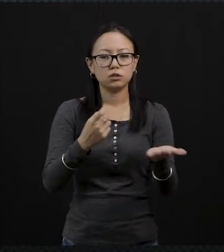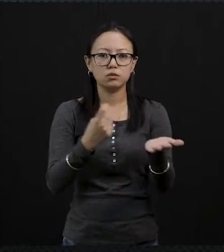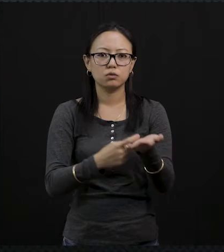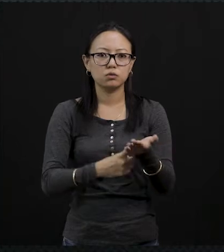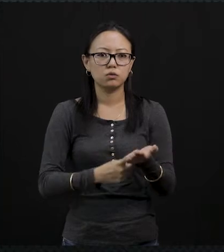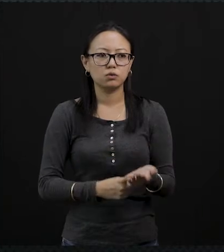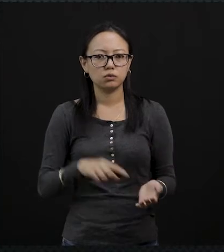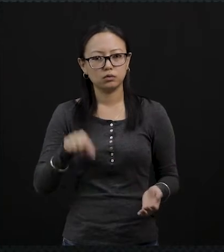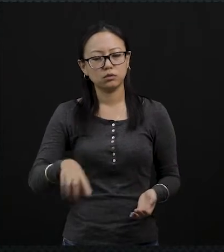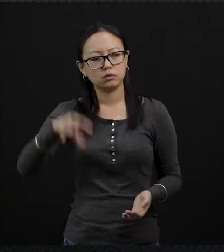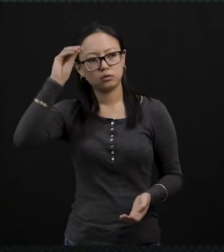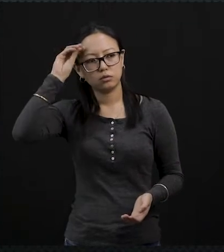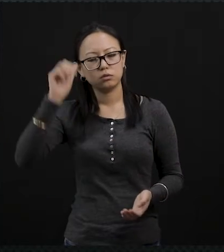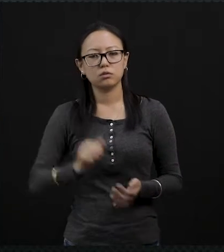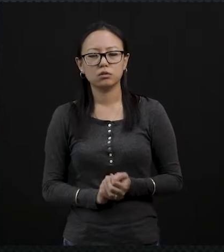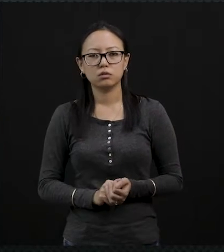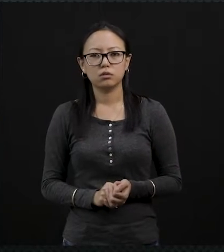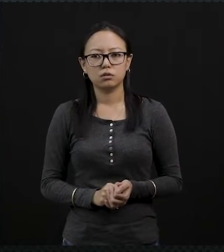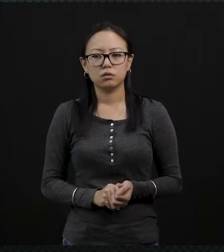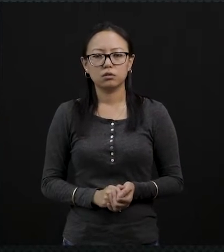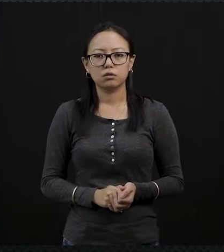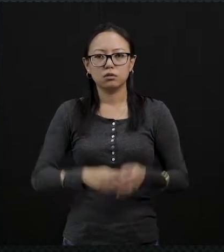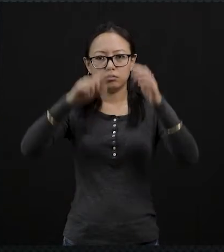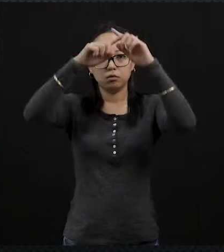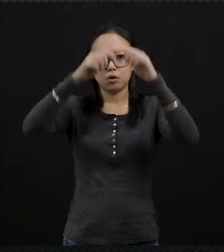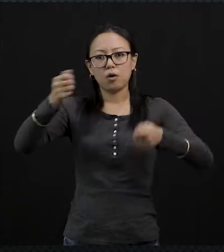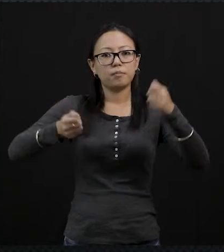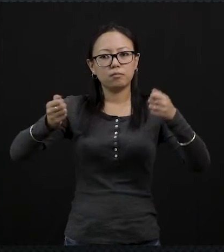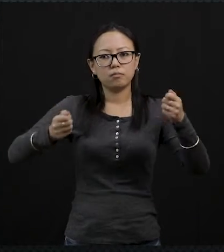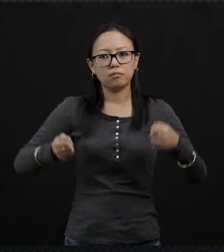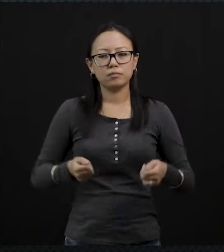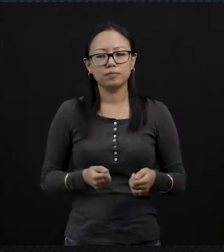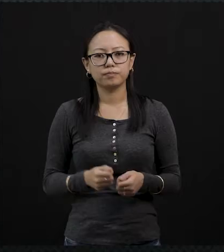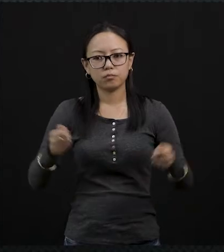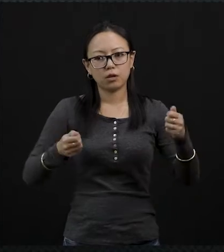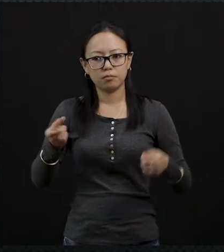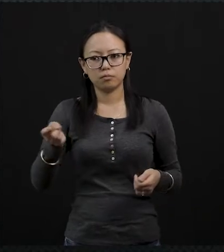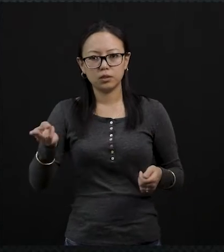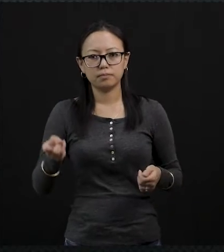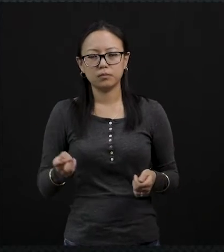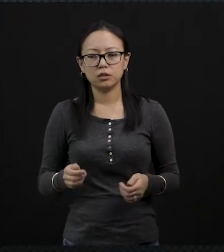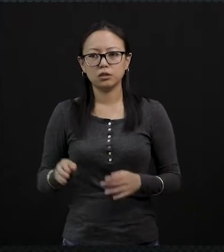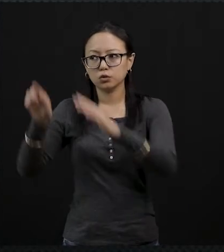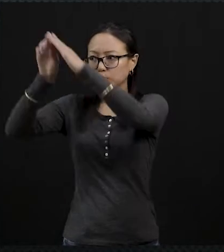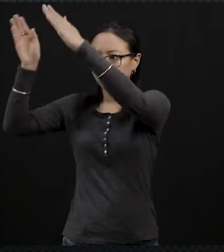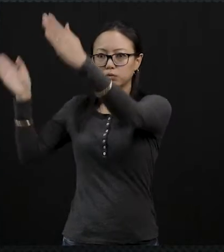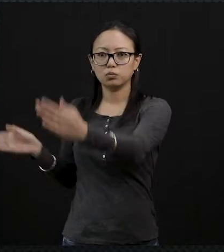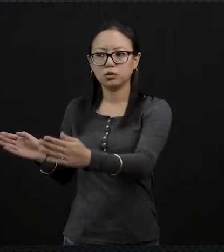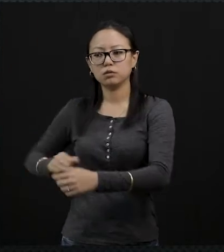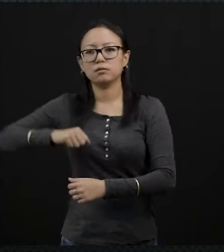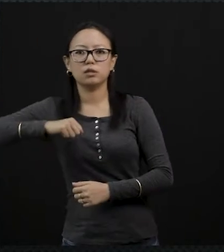we can see some people here, they're traveling, like this is a bus, okay? And we all like to travel in a bus,